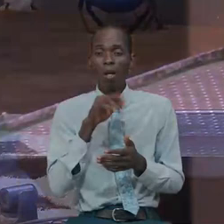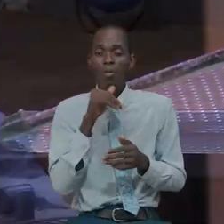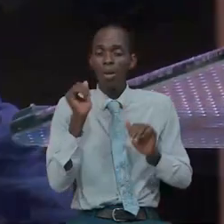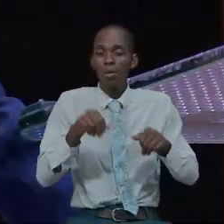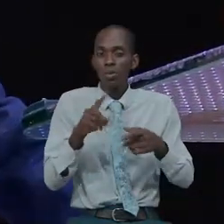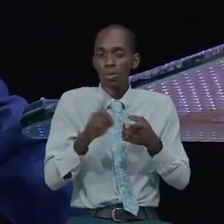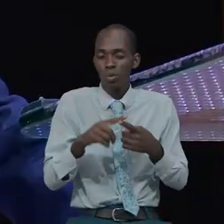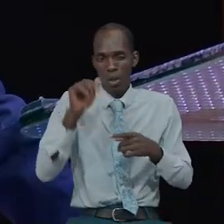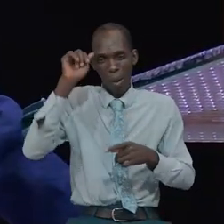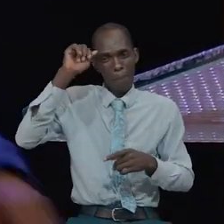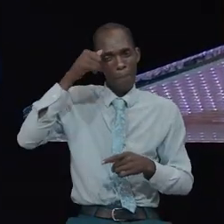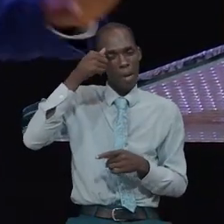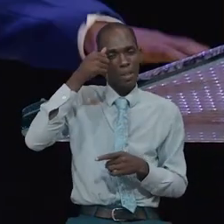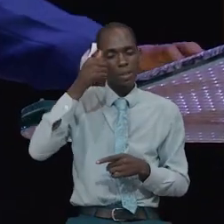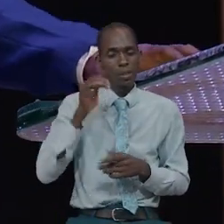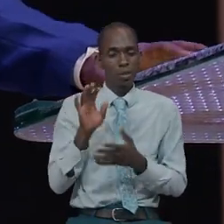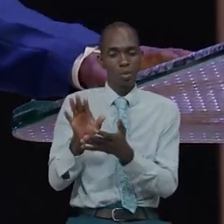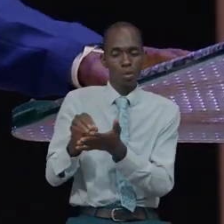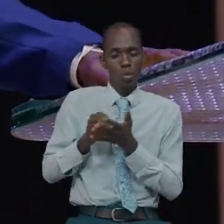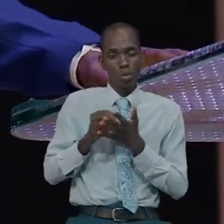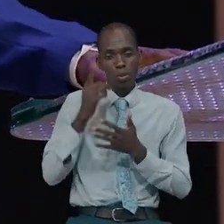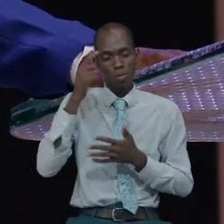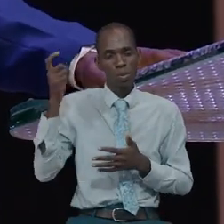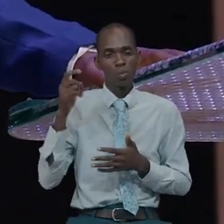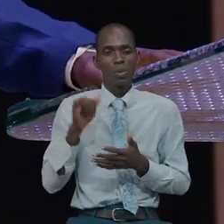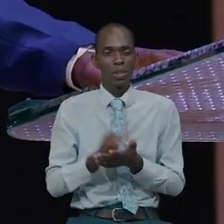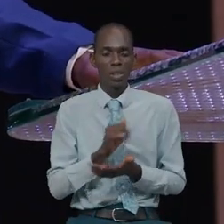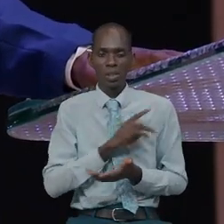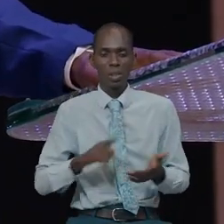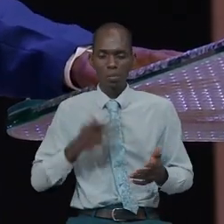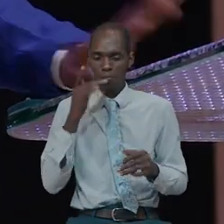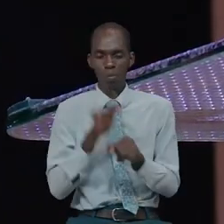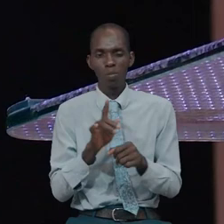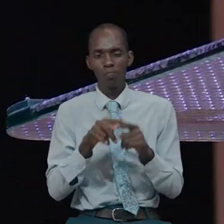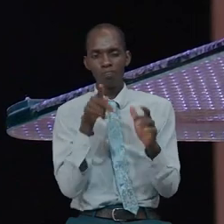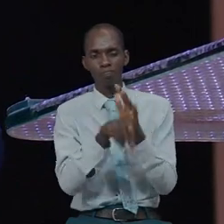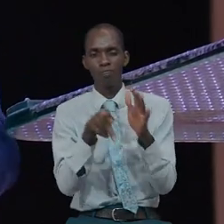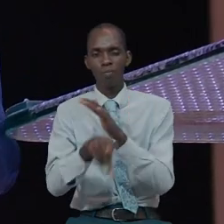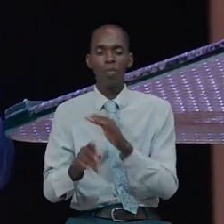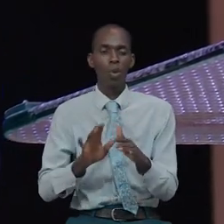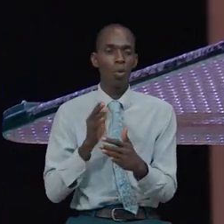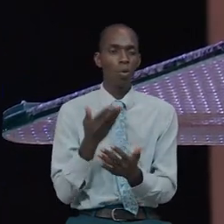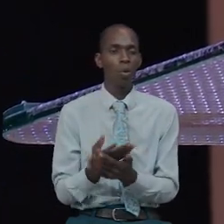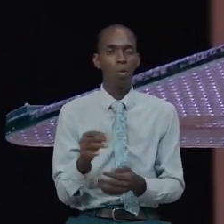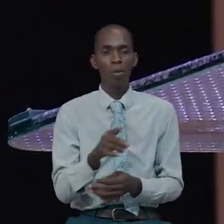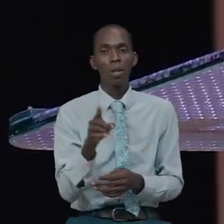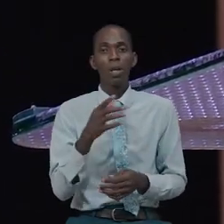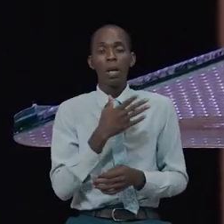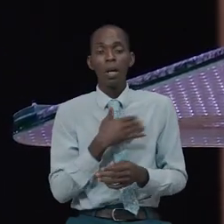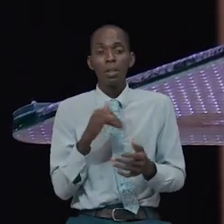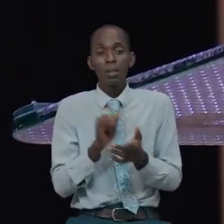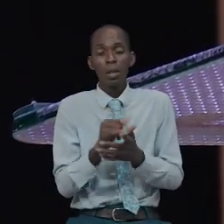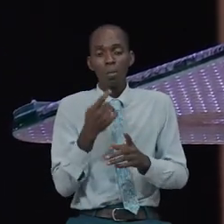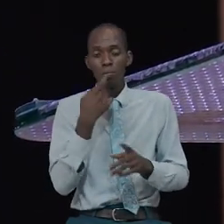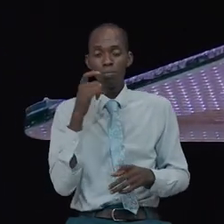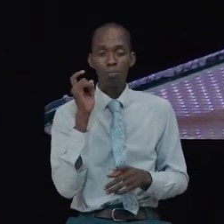recover the dream, he was going to get rid of them. And as the threat was about to